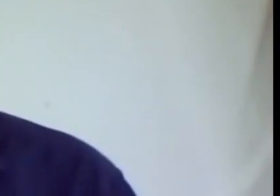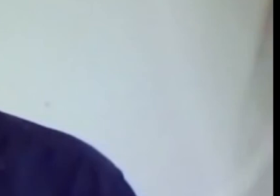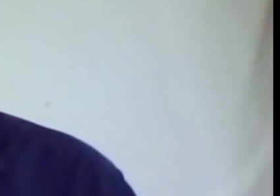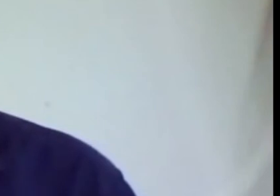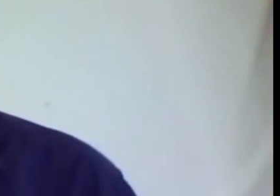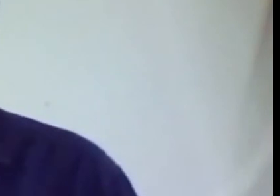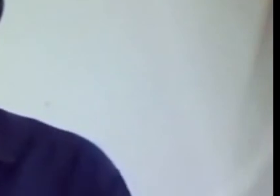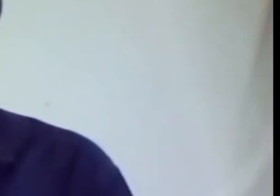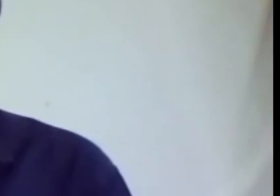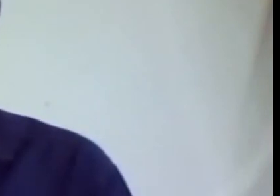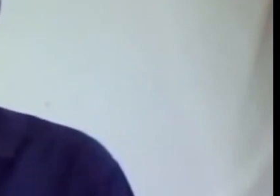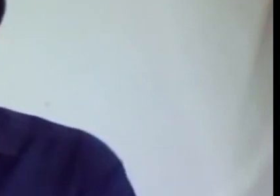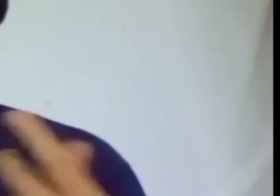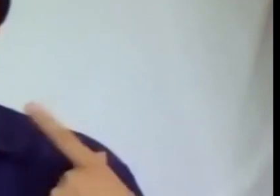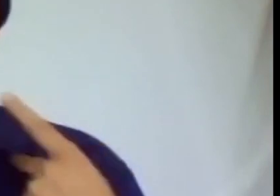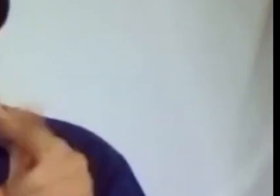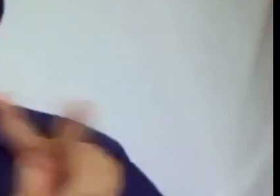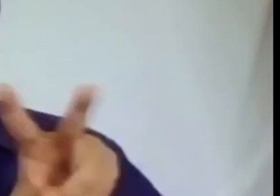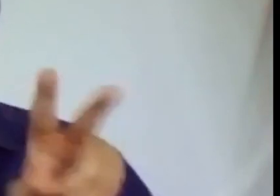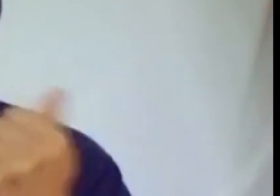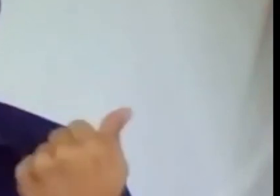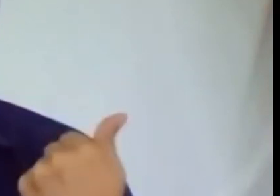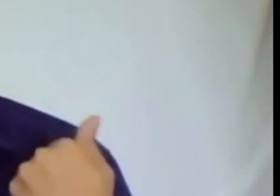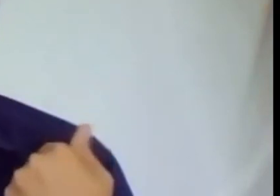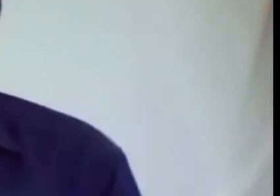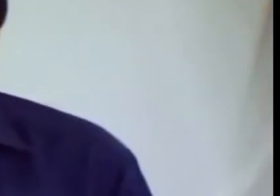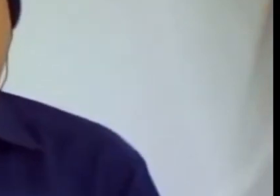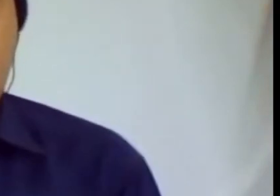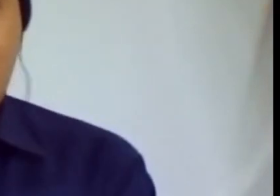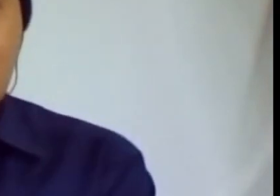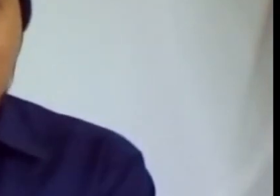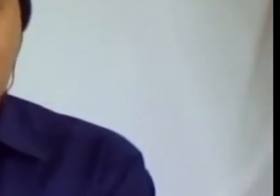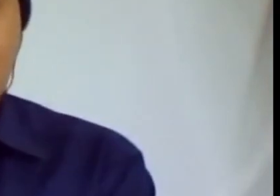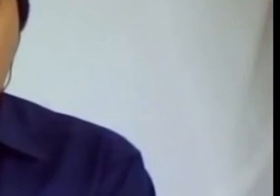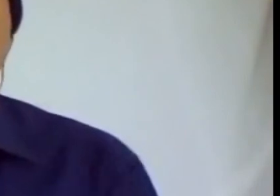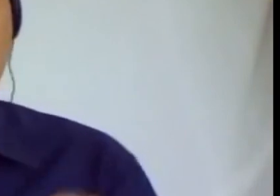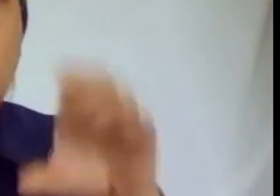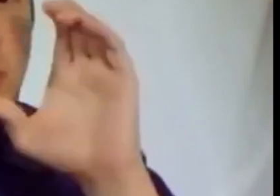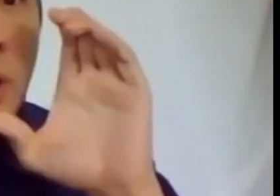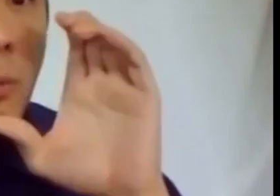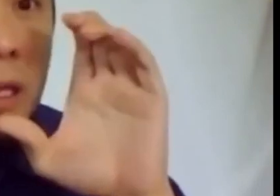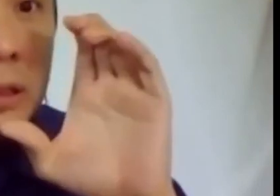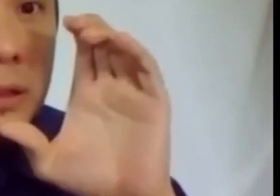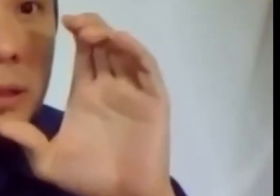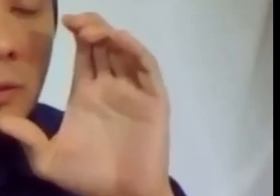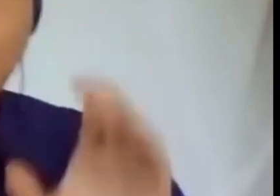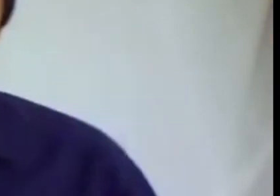then you have an object. What are you drinking? You drink what?